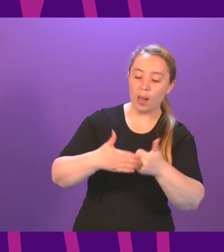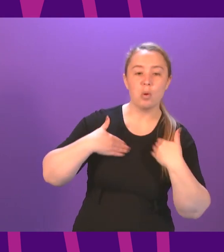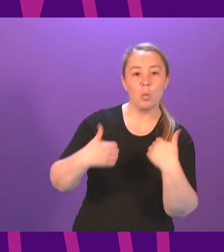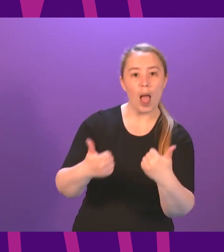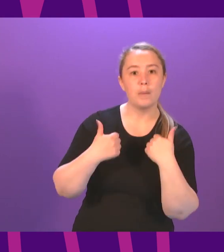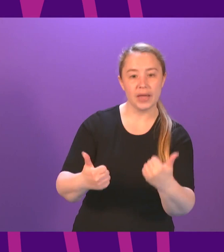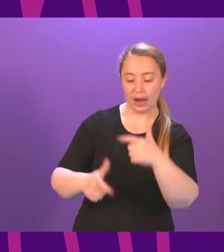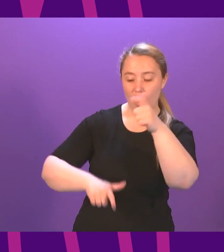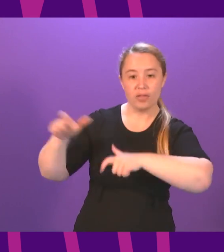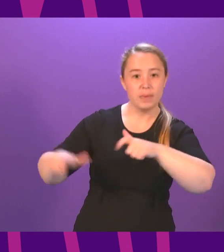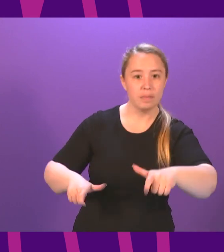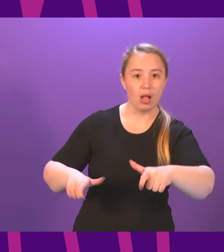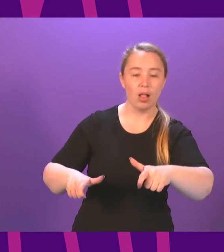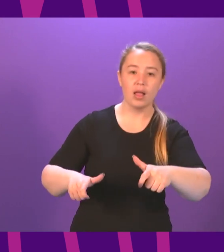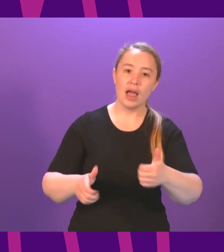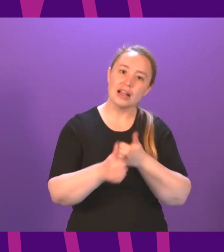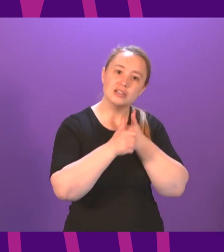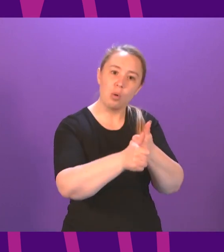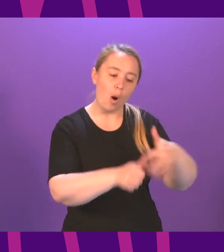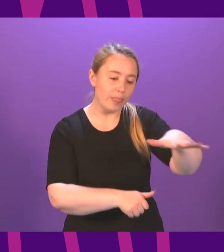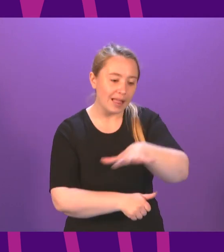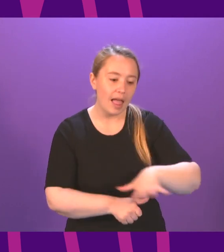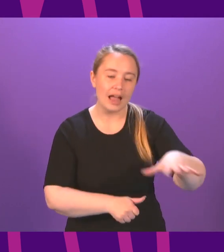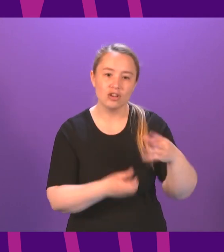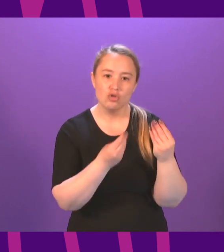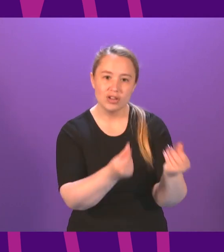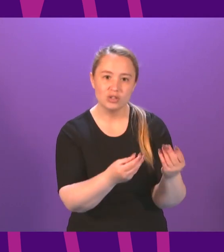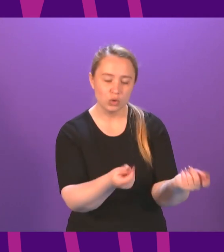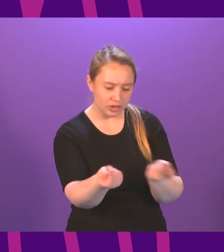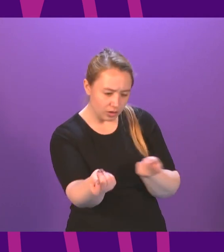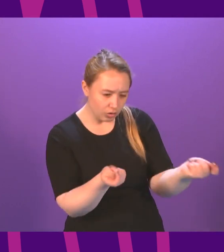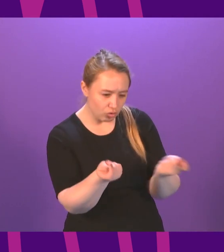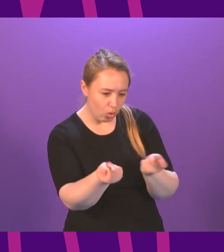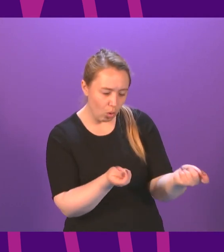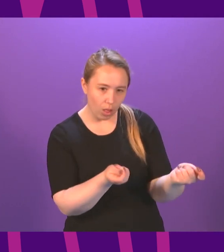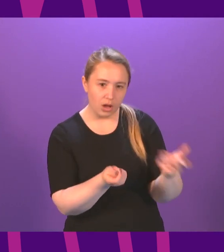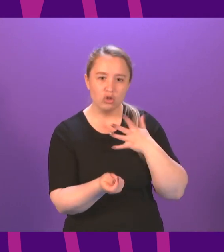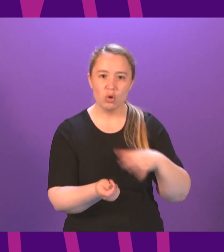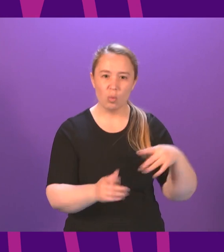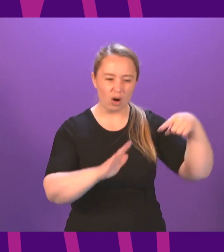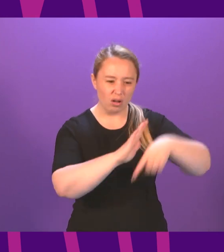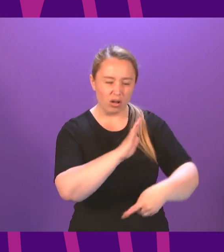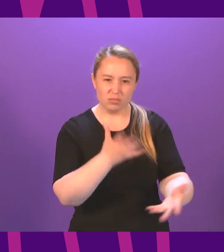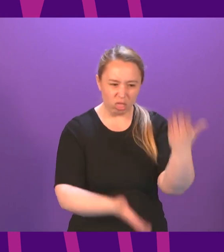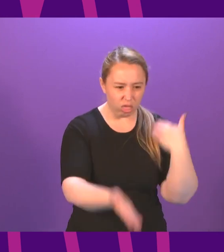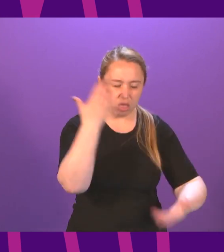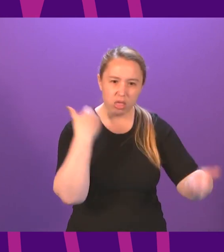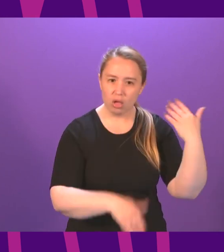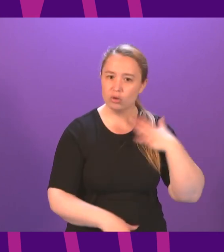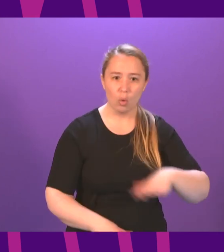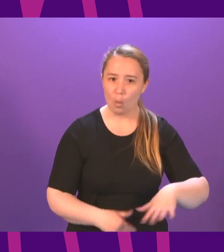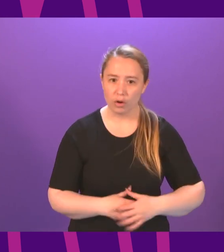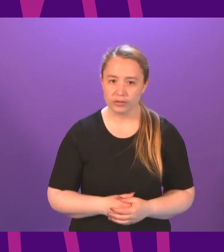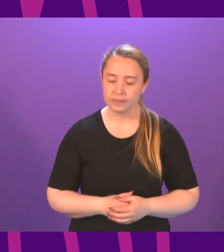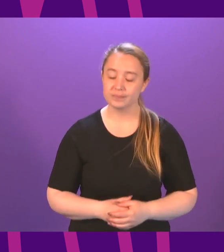and stewardship of our land and resources, rather than allowing exploitation and extraction? I have hope,